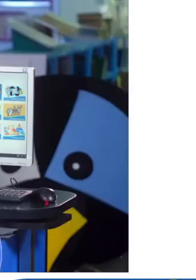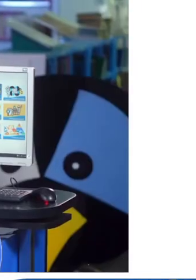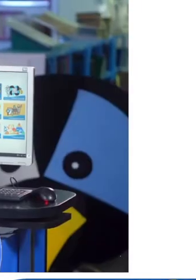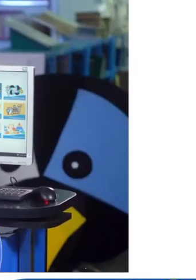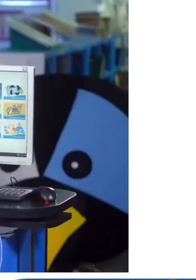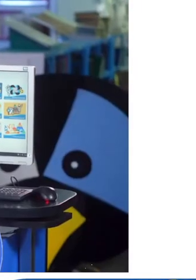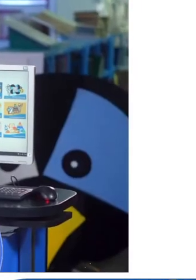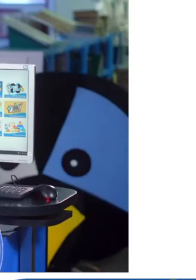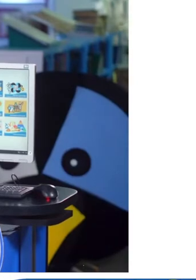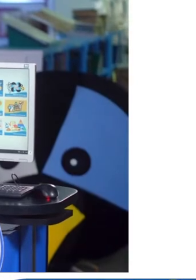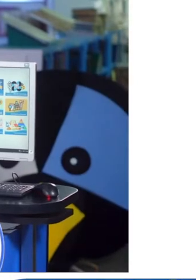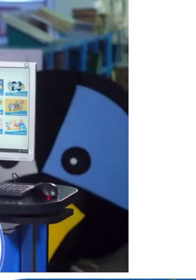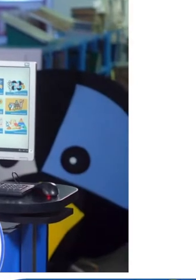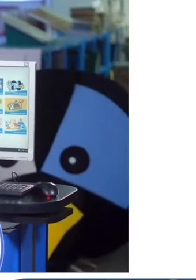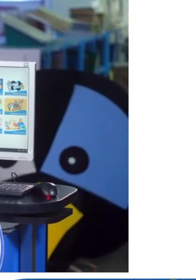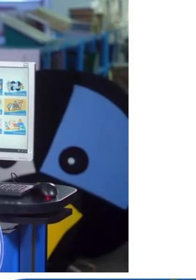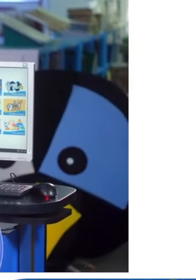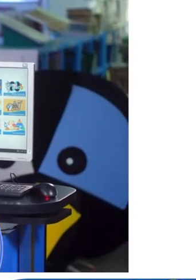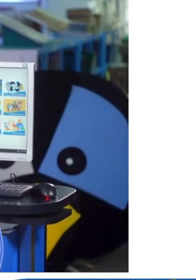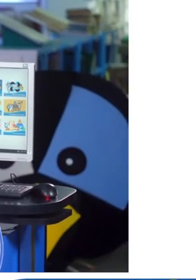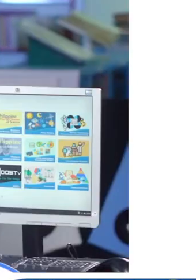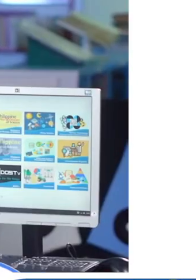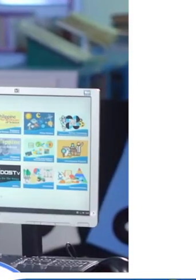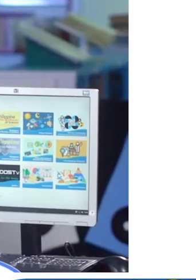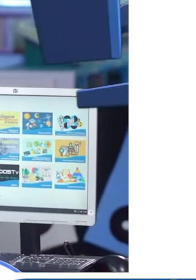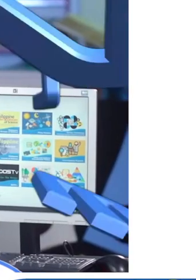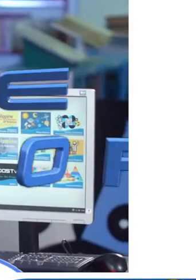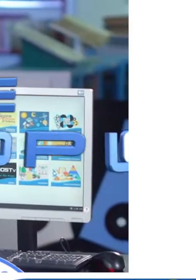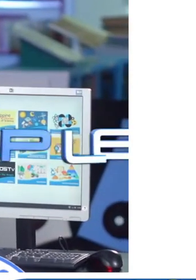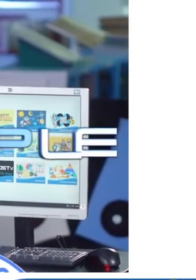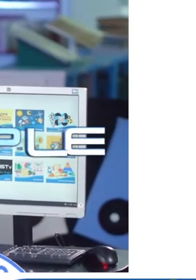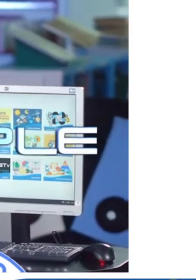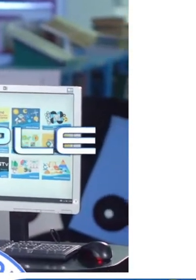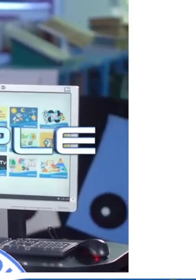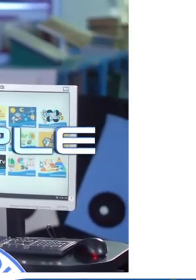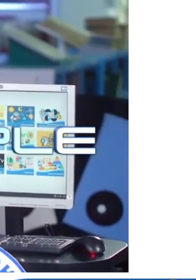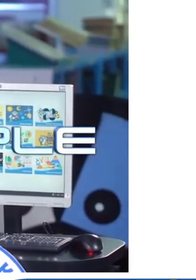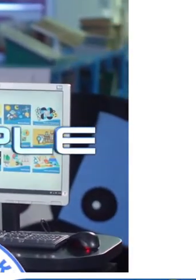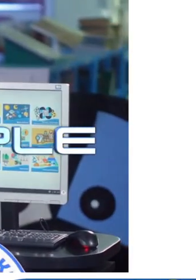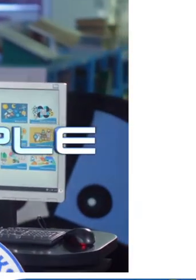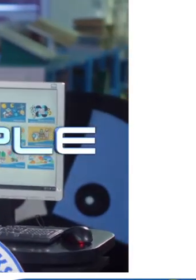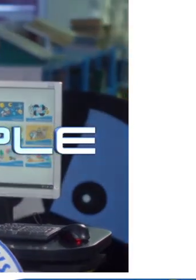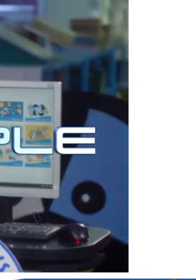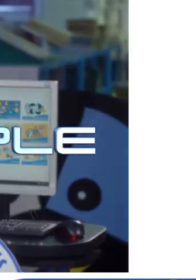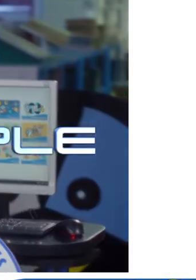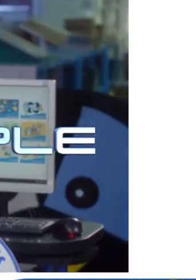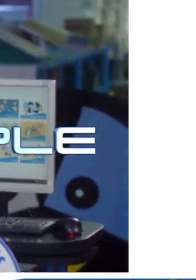forward, carrying on our mission to bring science to the people.